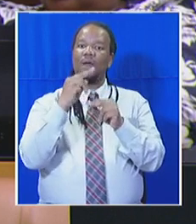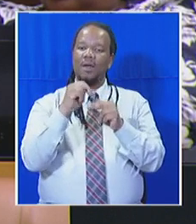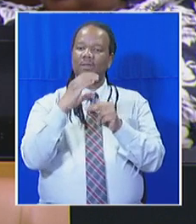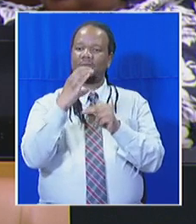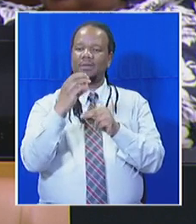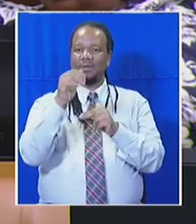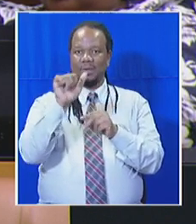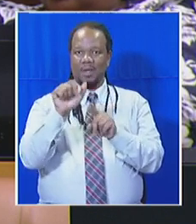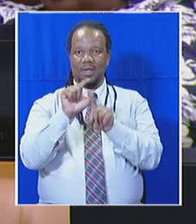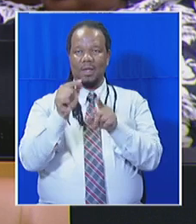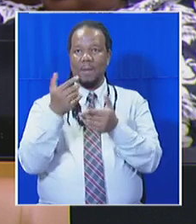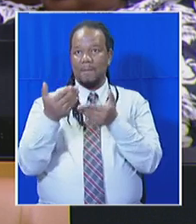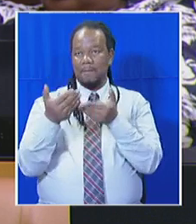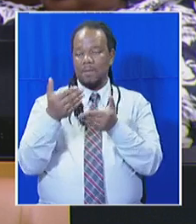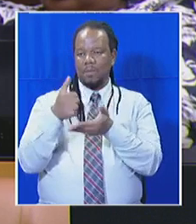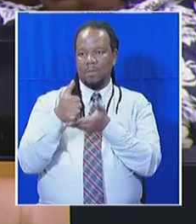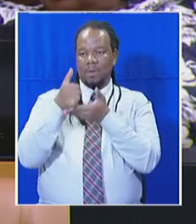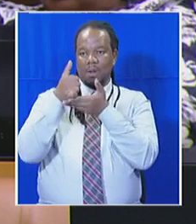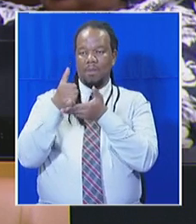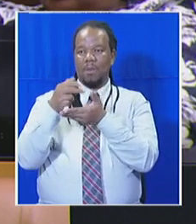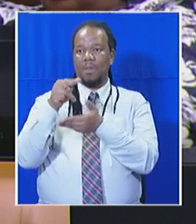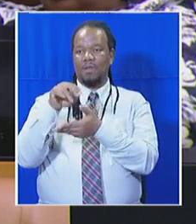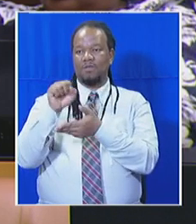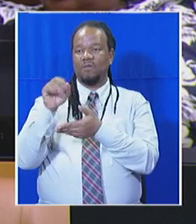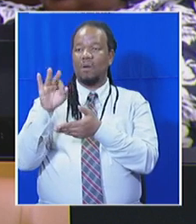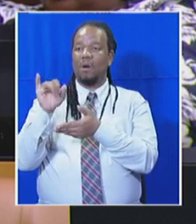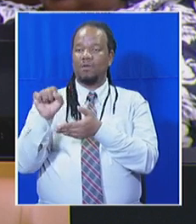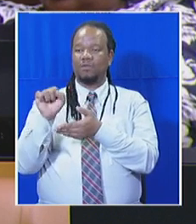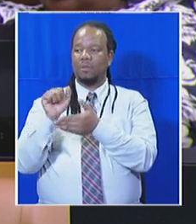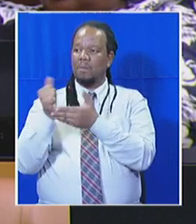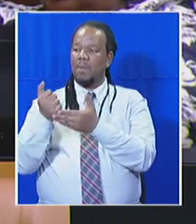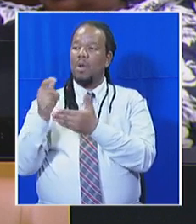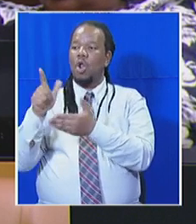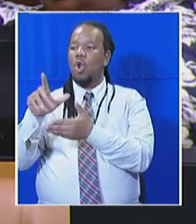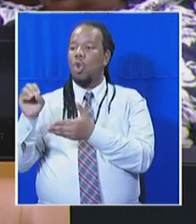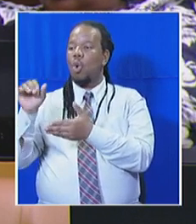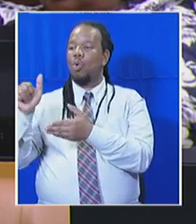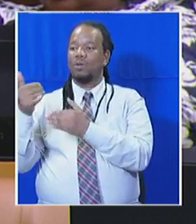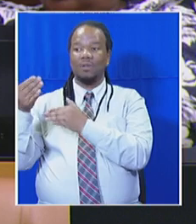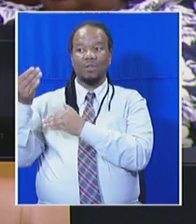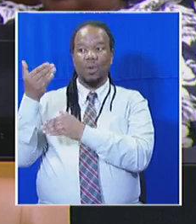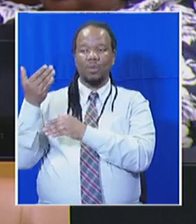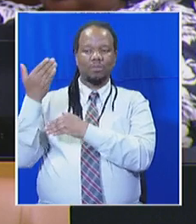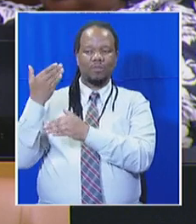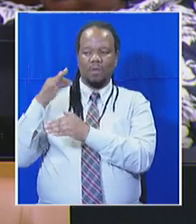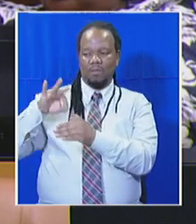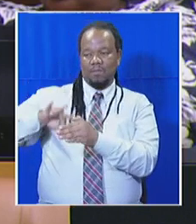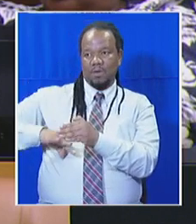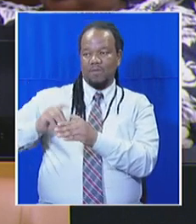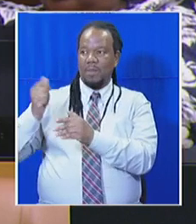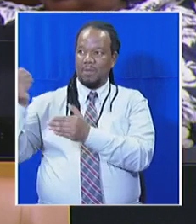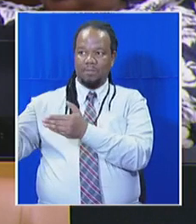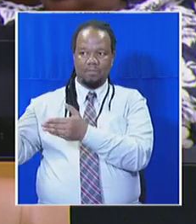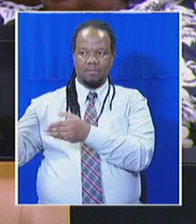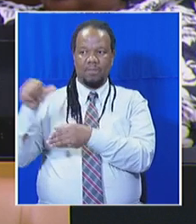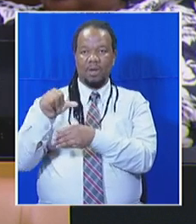NSFAS to recover loans from previous beneficiaries, which will go a long way in increasing